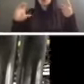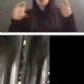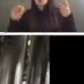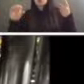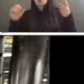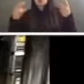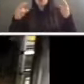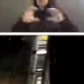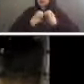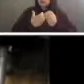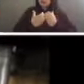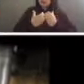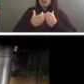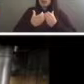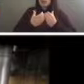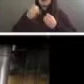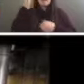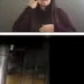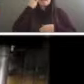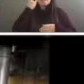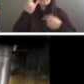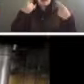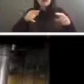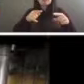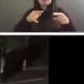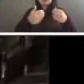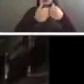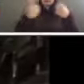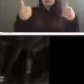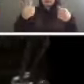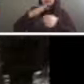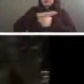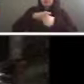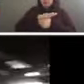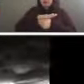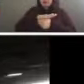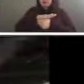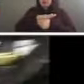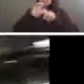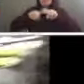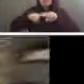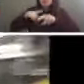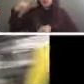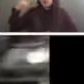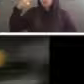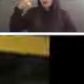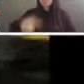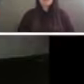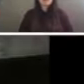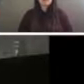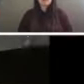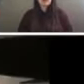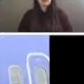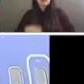if they break those up into different containers or different areas of the aircraft. Put those into the containers or the carts